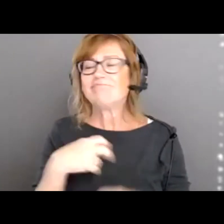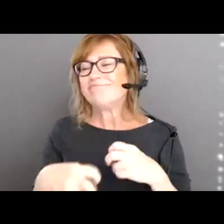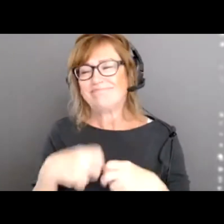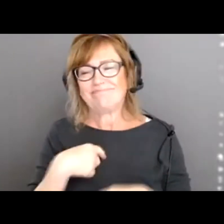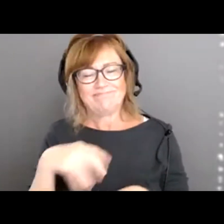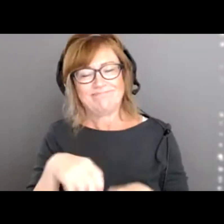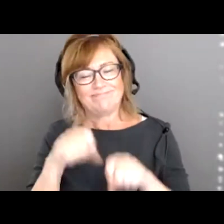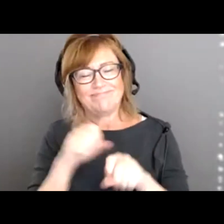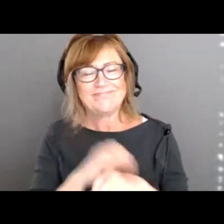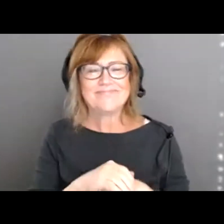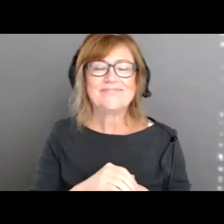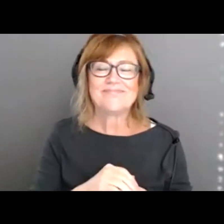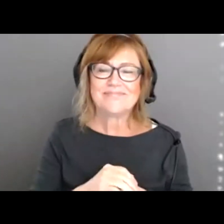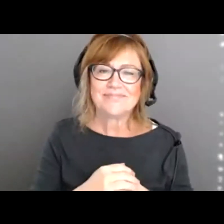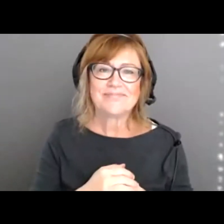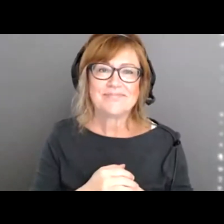me.